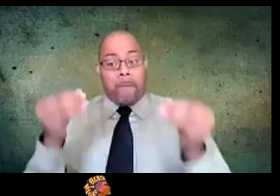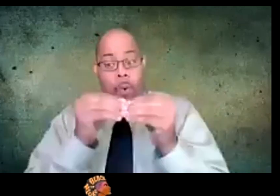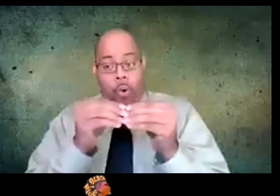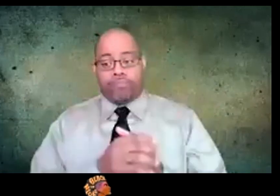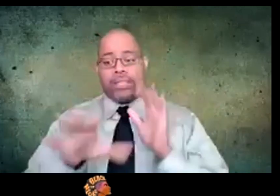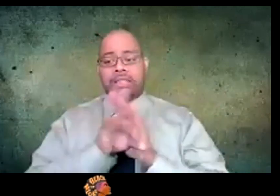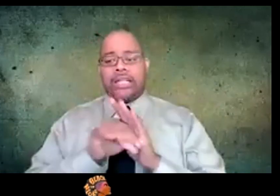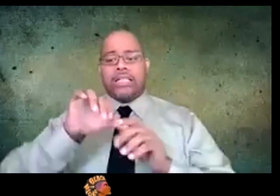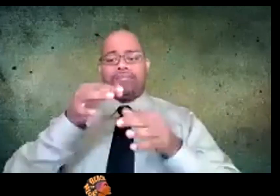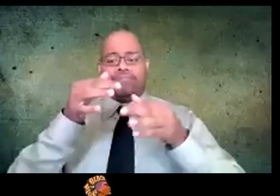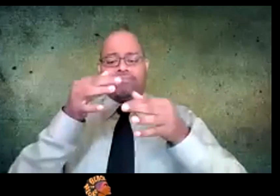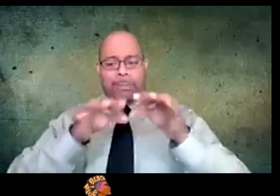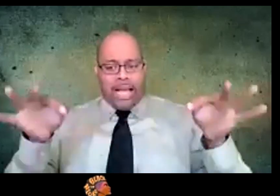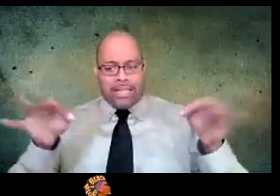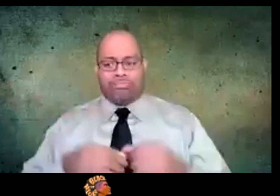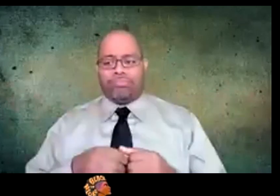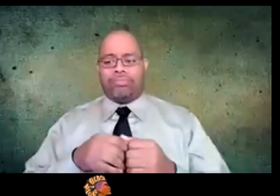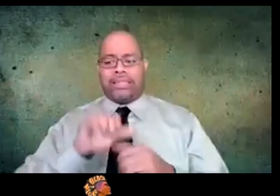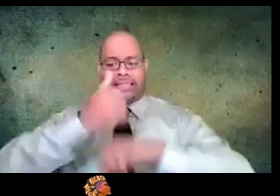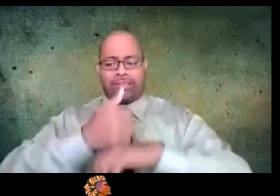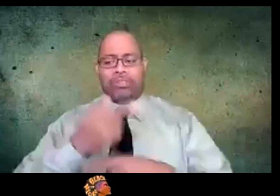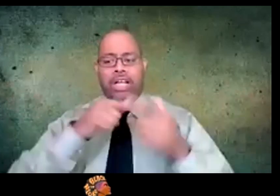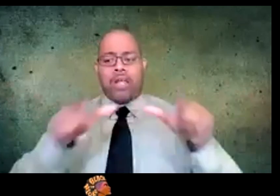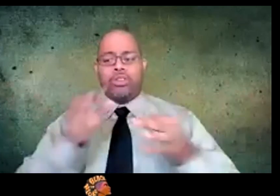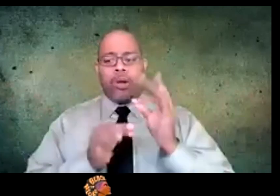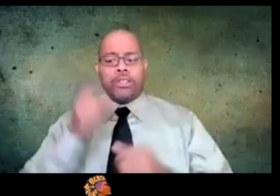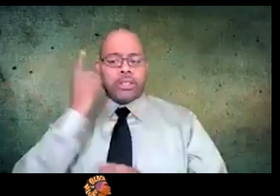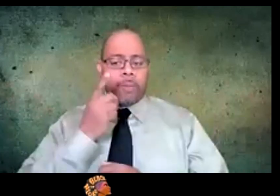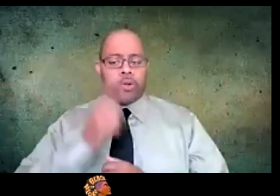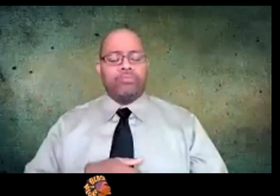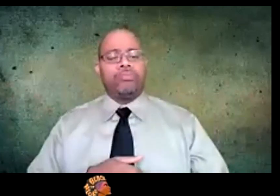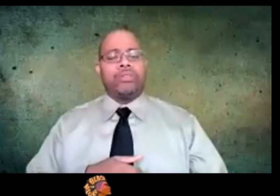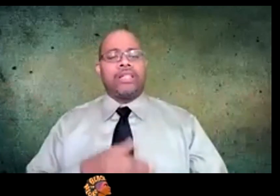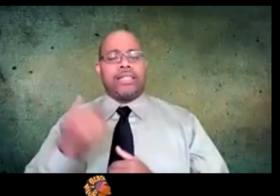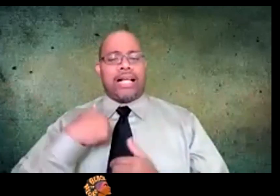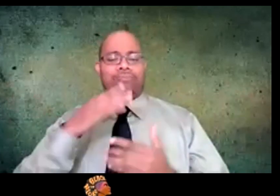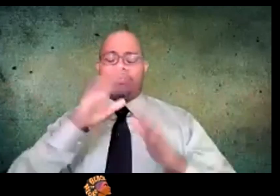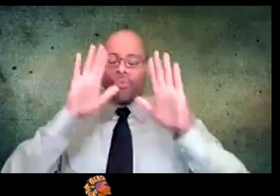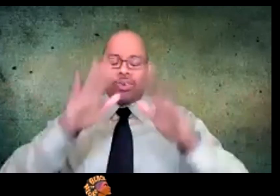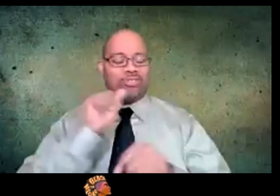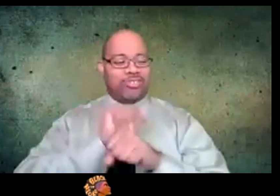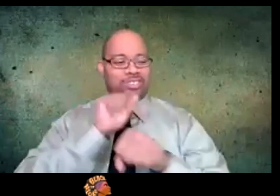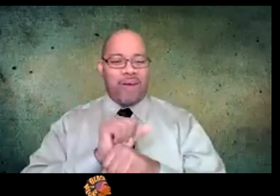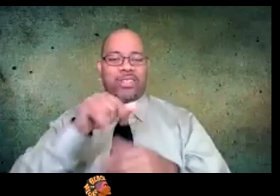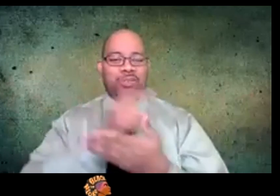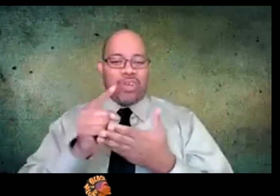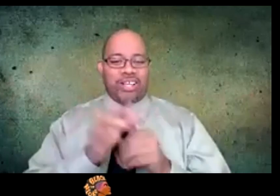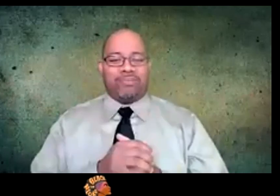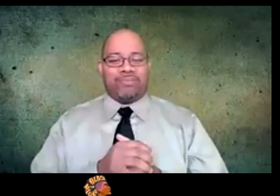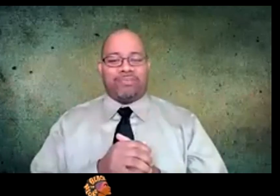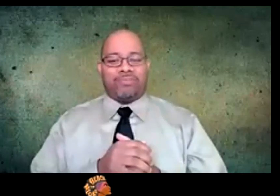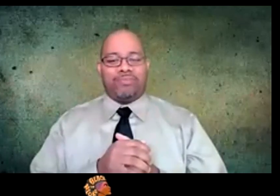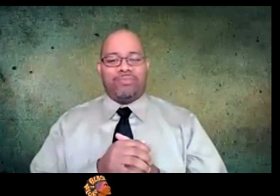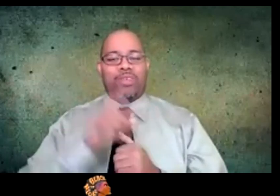and select subtitle settings. Our sign language interpreter deploys who has been absolutely exceptional again this week,